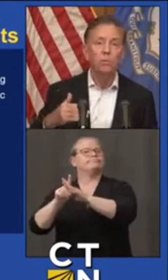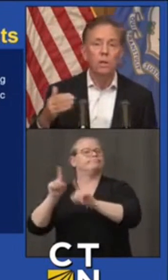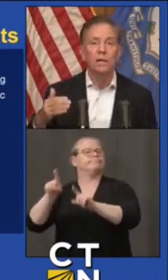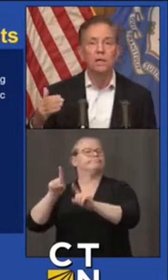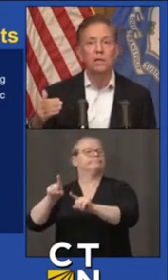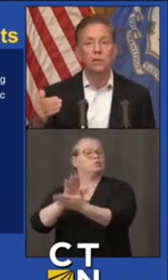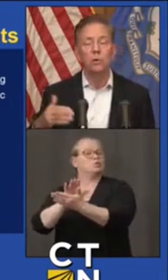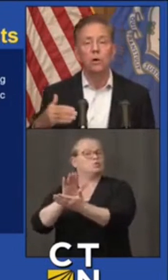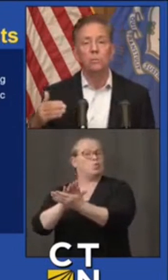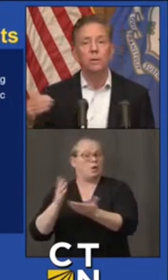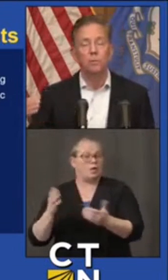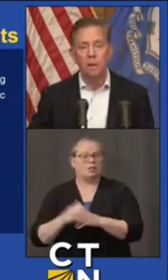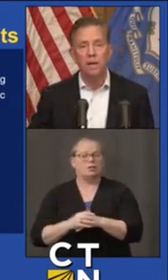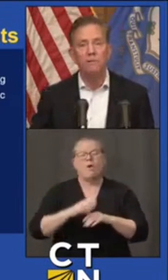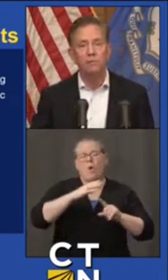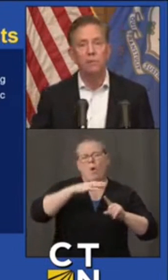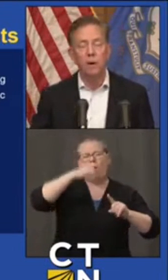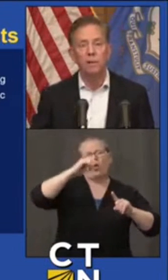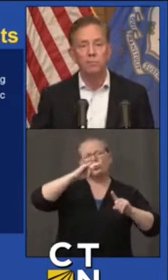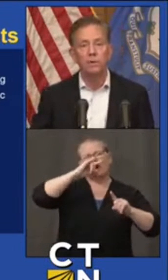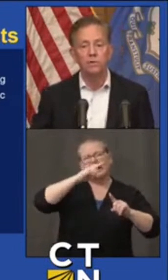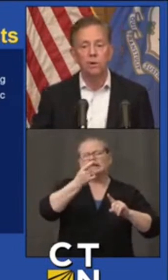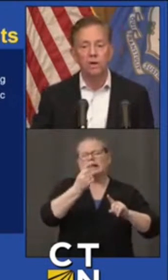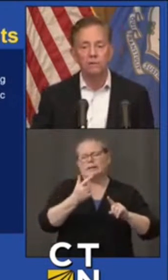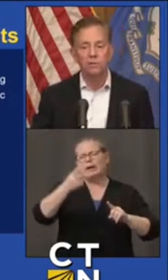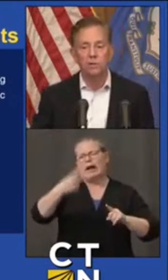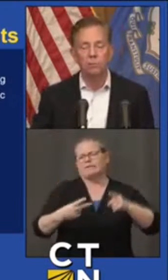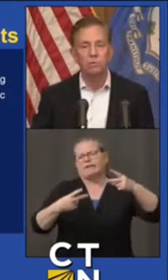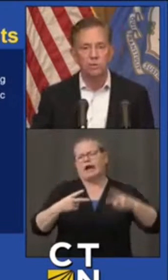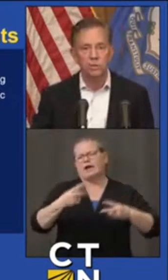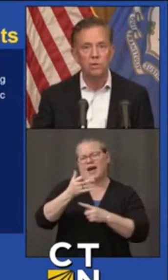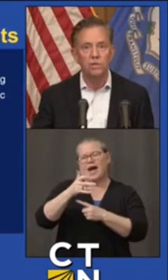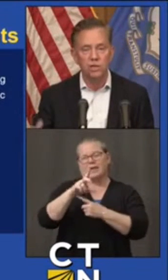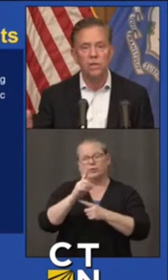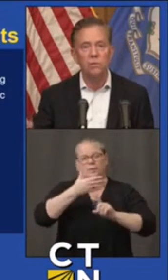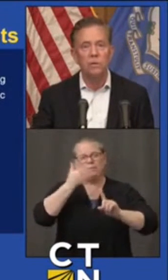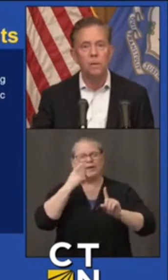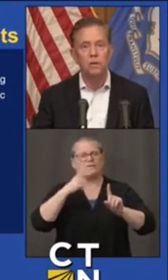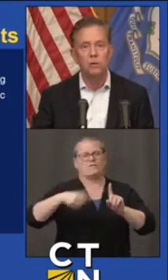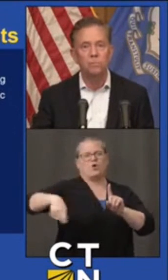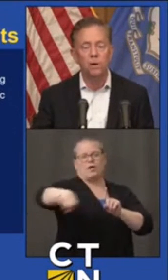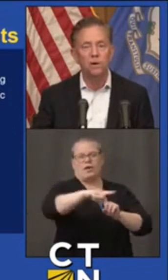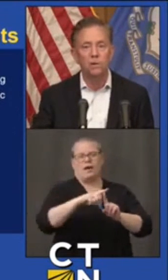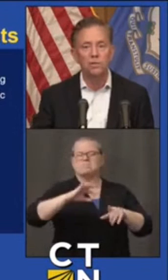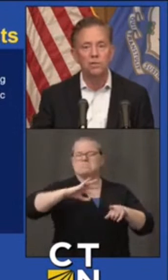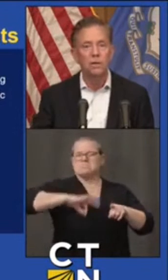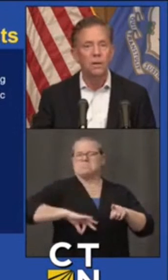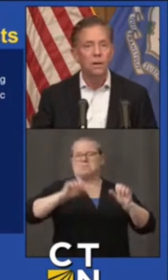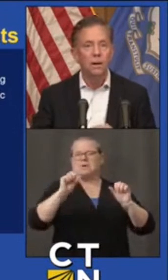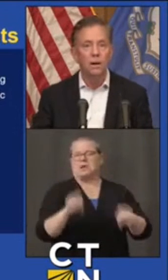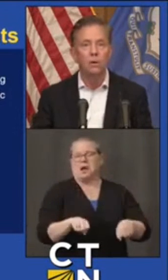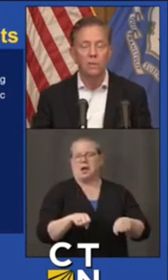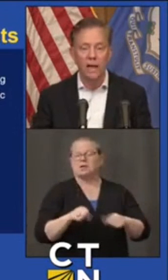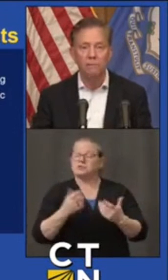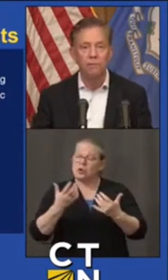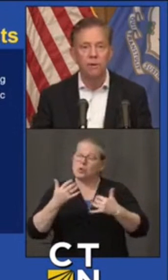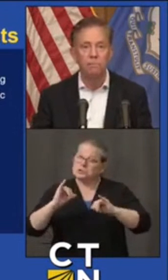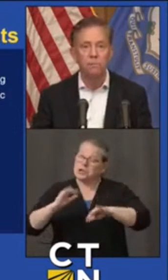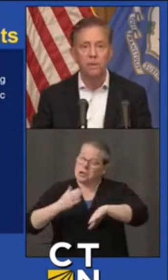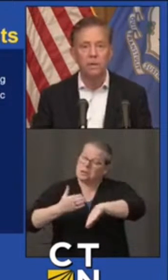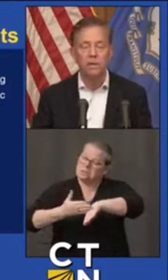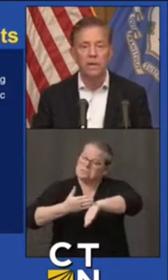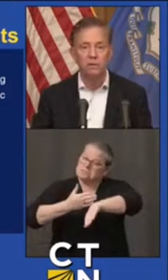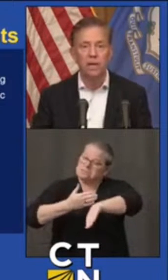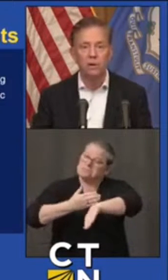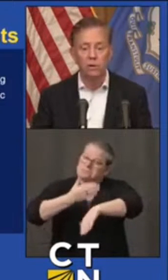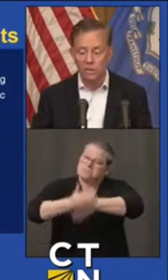more likely you are to be able to benefit from a hybrid as well. So we're still continuing to make good progress on that front, but